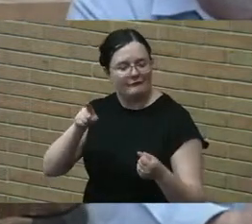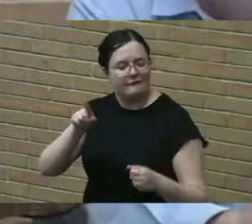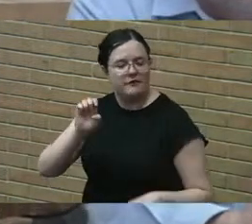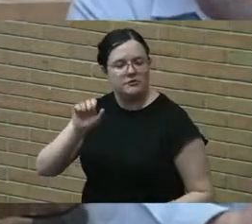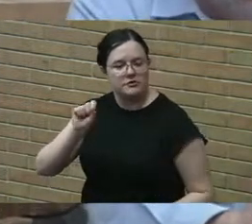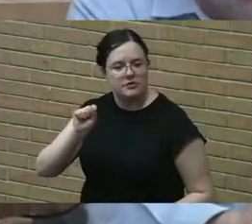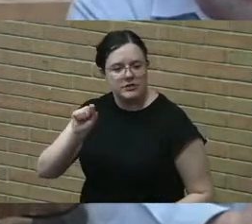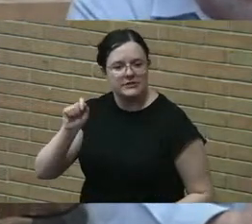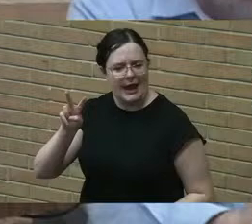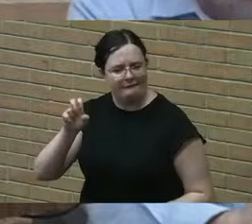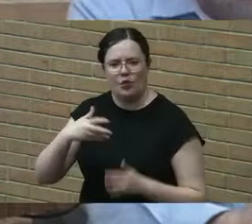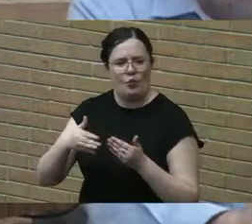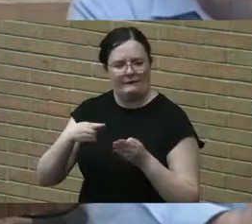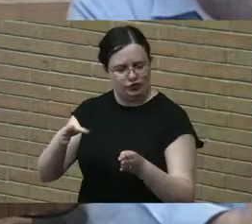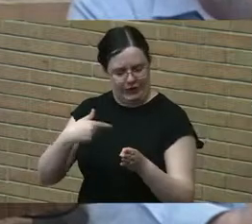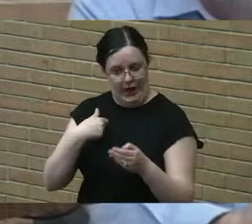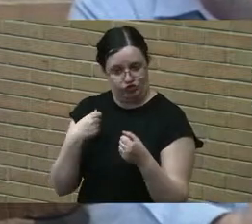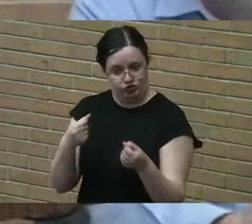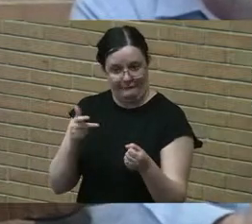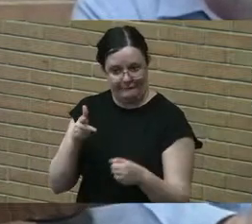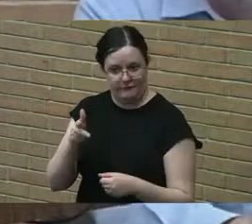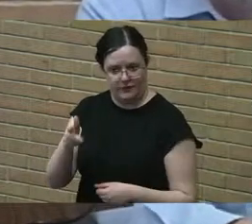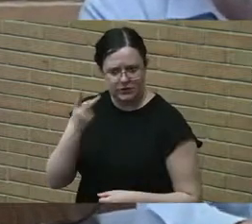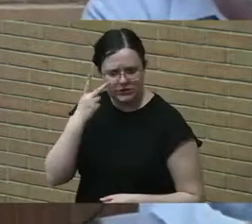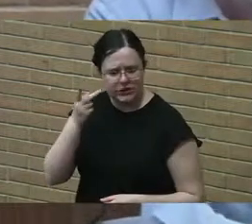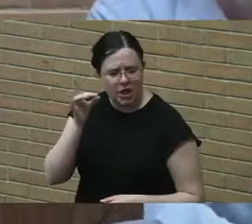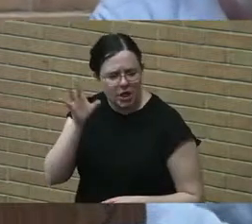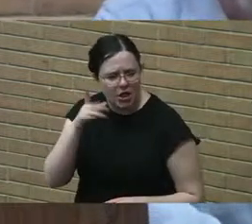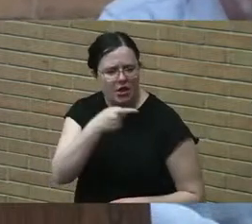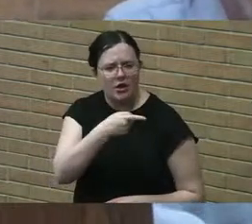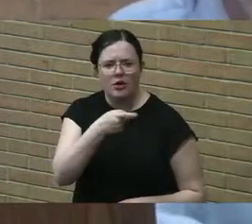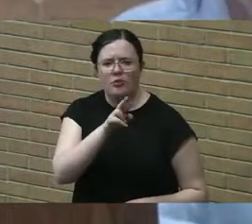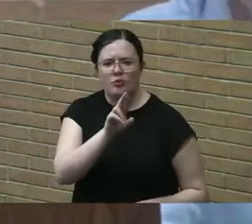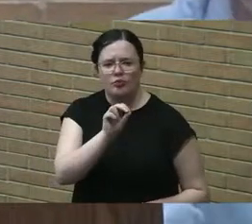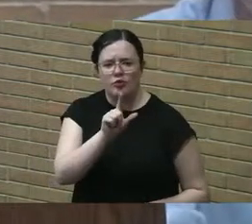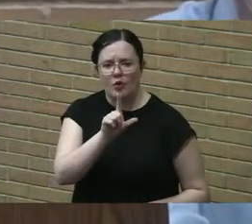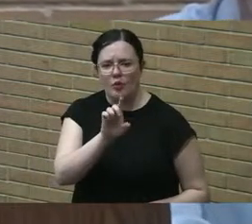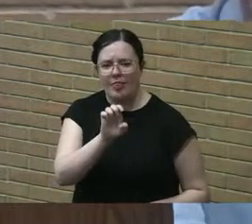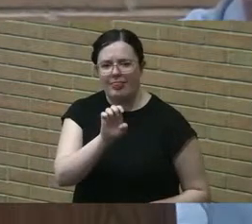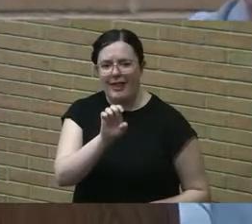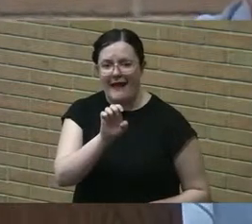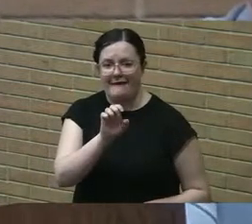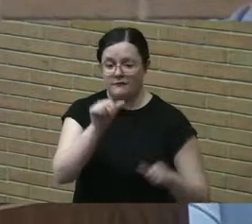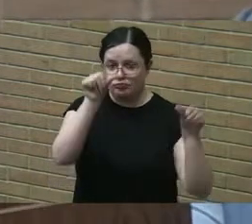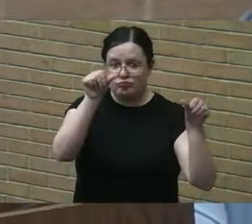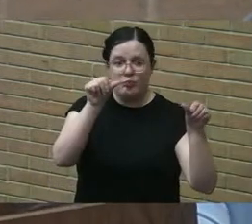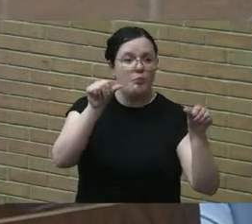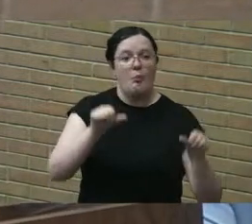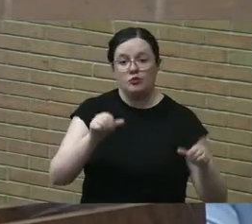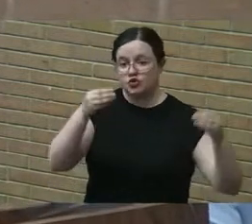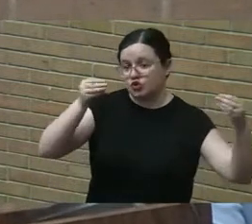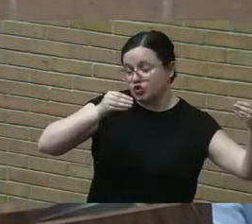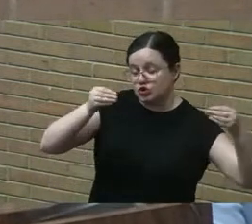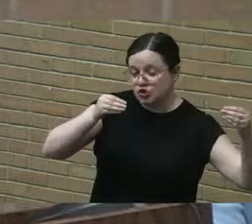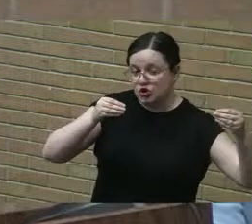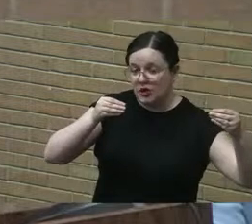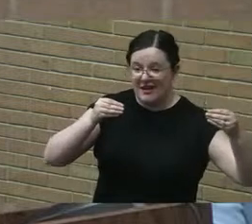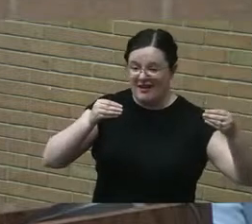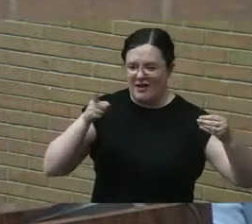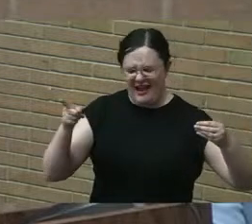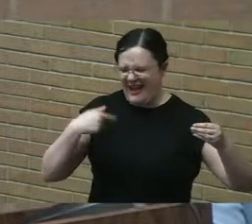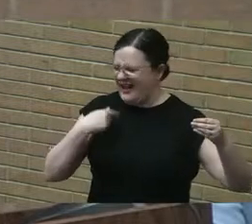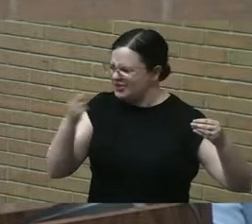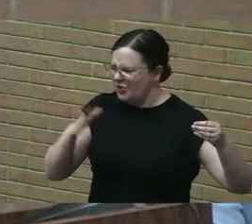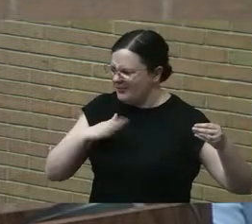whatever street and I would see the horrific pro-life posters and I could tell my children to close their eyes while we drove